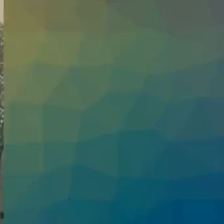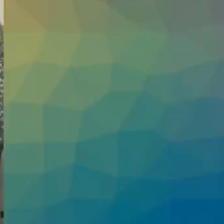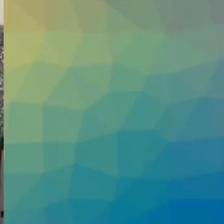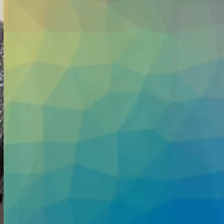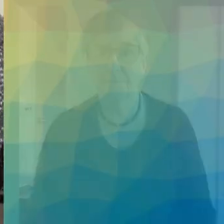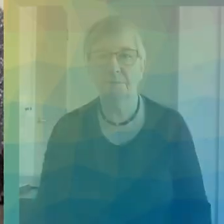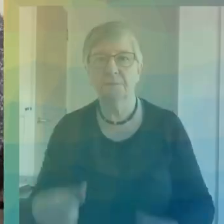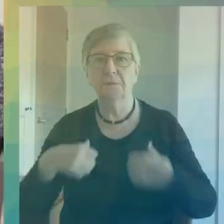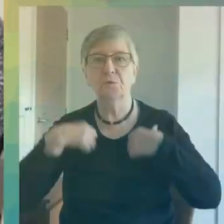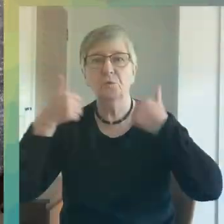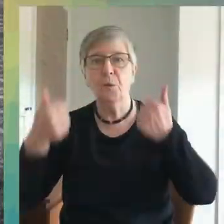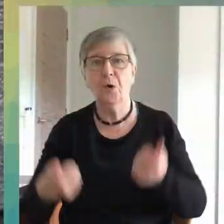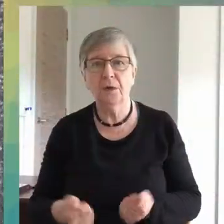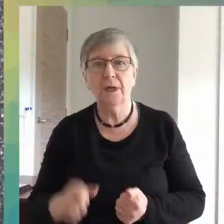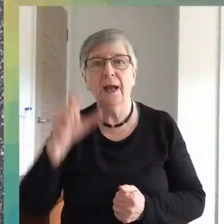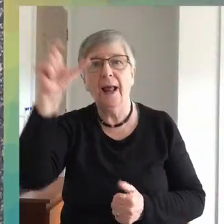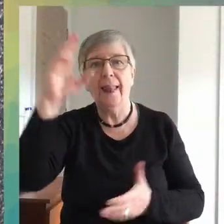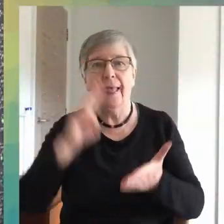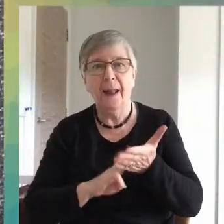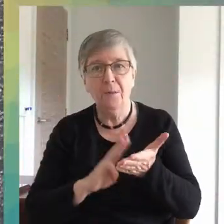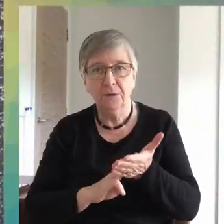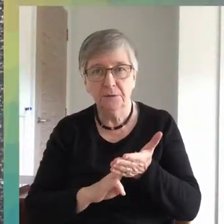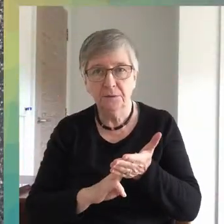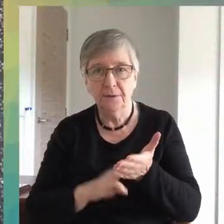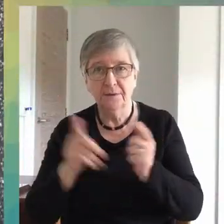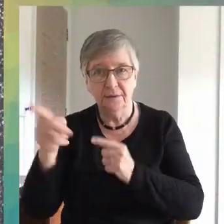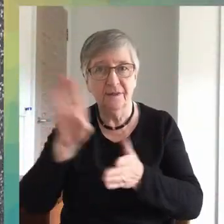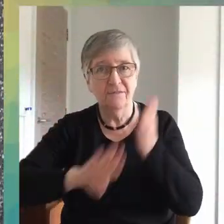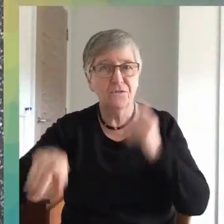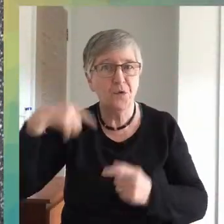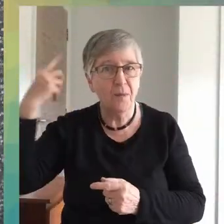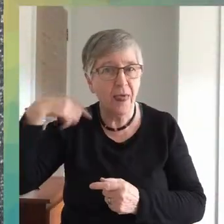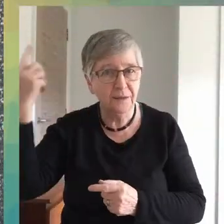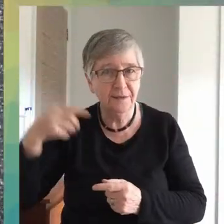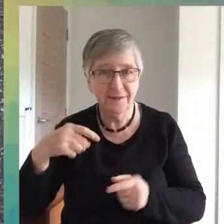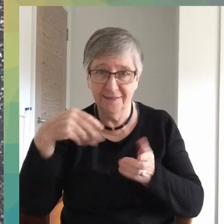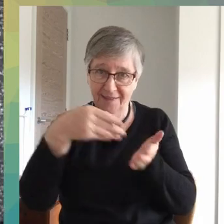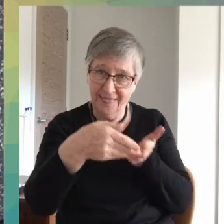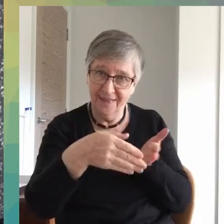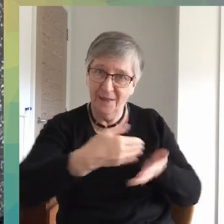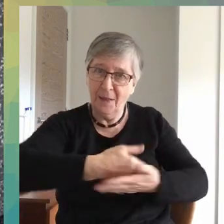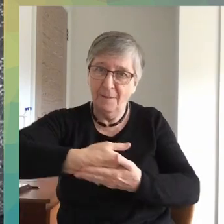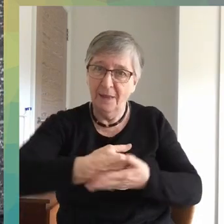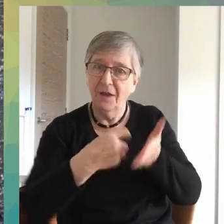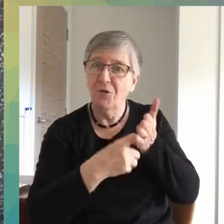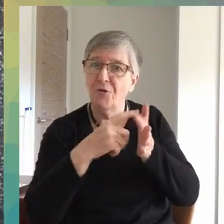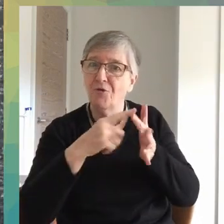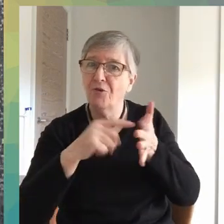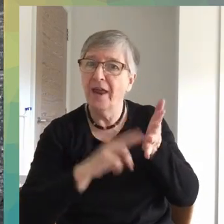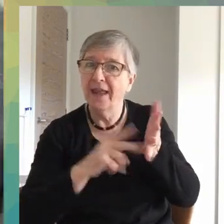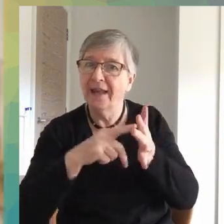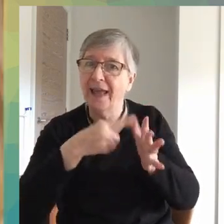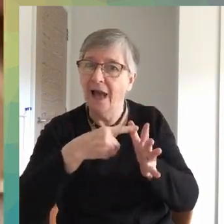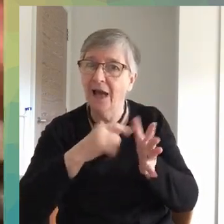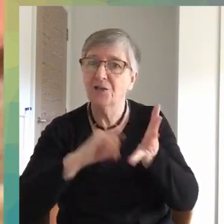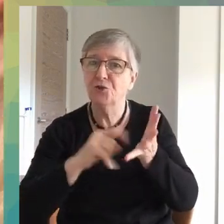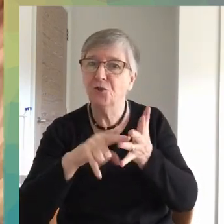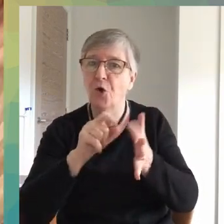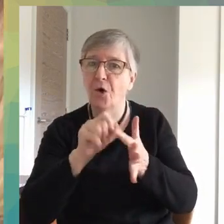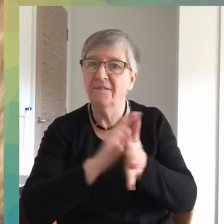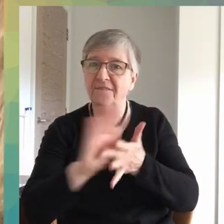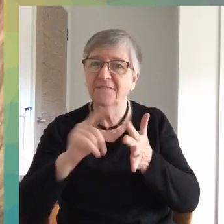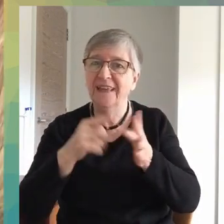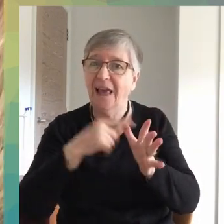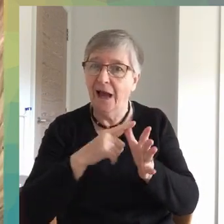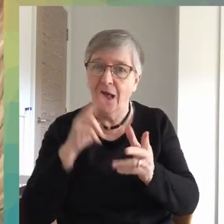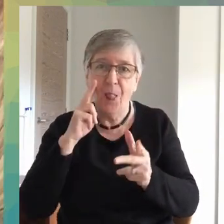Good morning, Claremont. This is Rania Sophia, and she looks forward to meeting you all very soon.